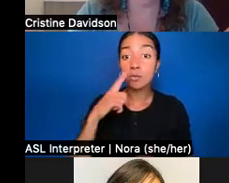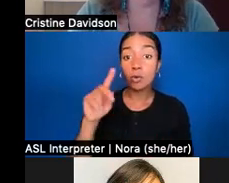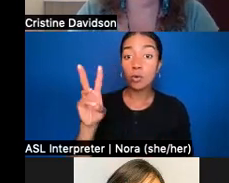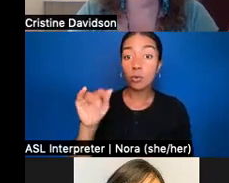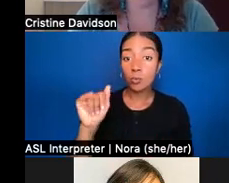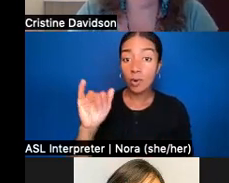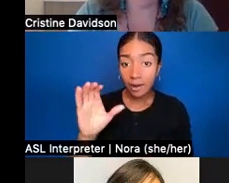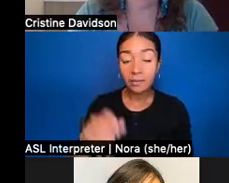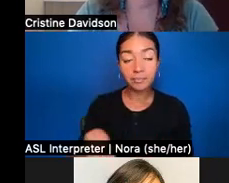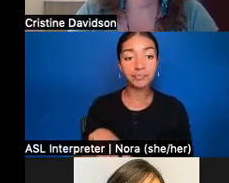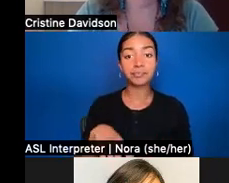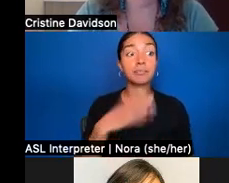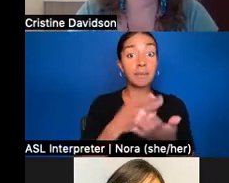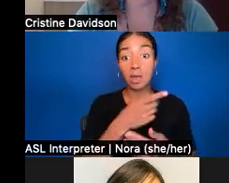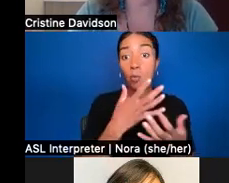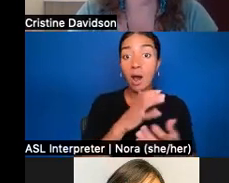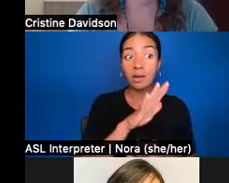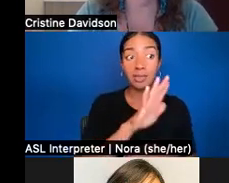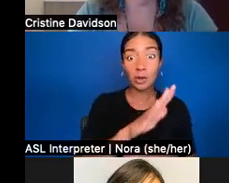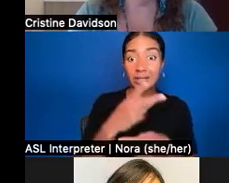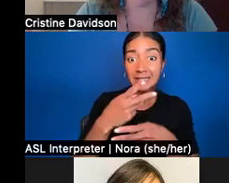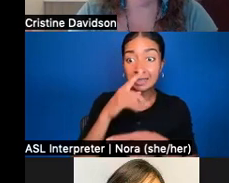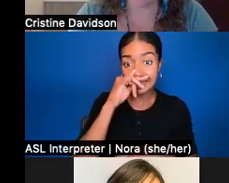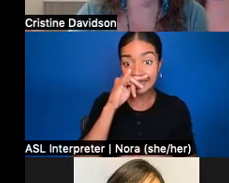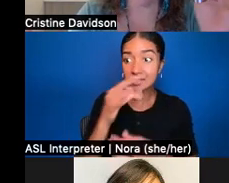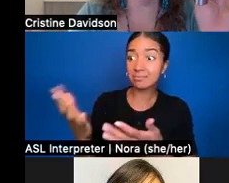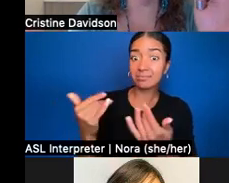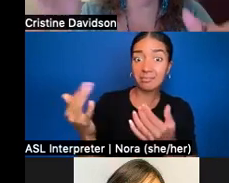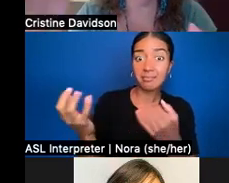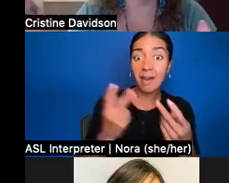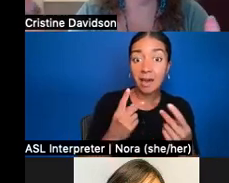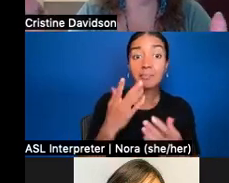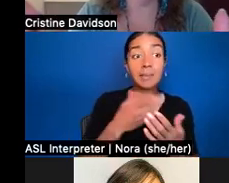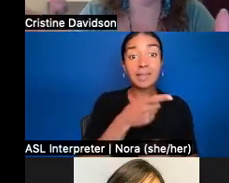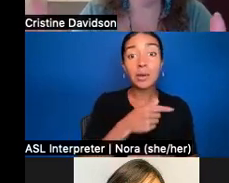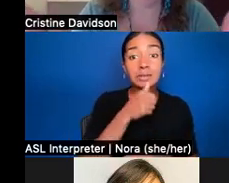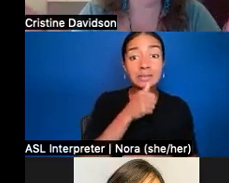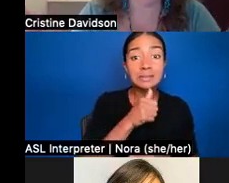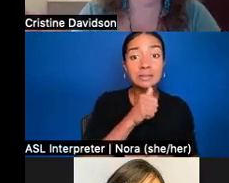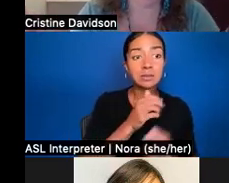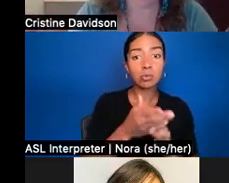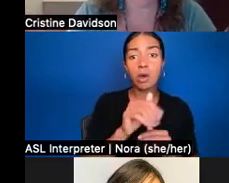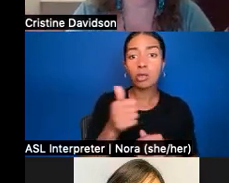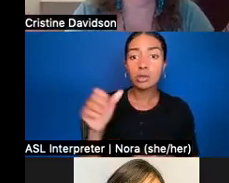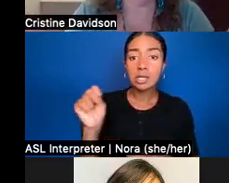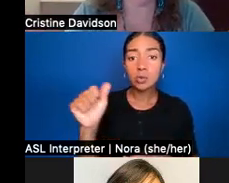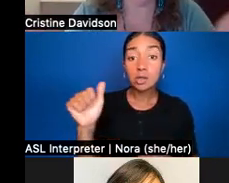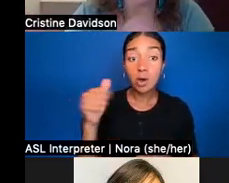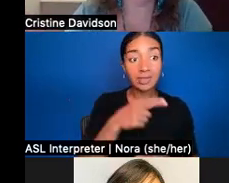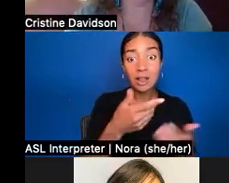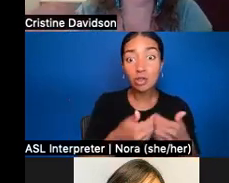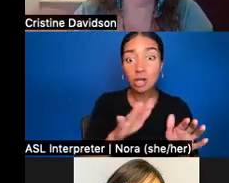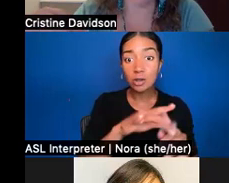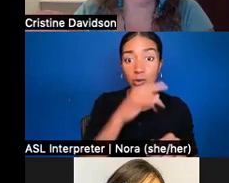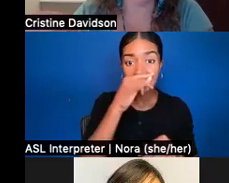they've been coping with other sexual assaults and they lost their kids. And maybe that's what's hurting them the most, is that they lost their kids.